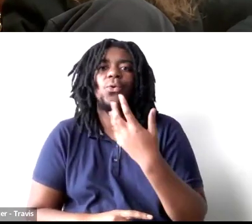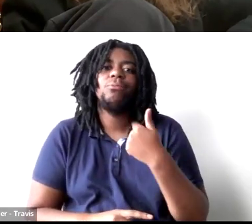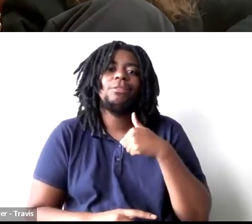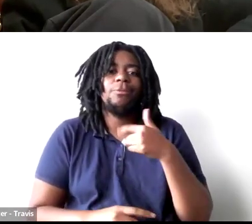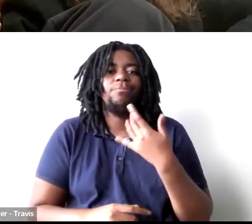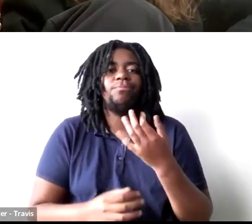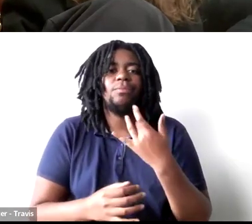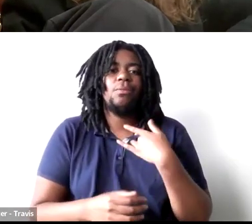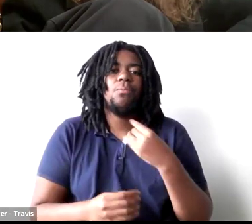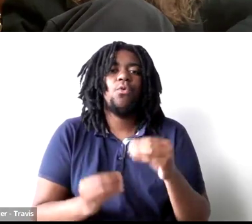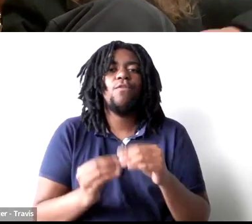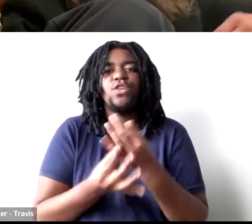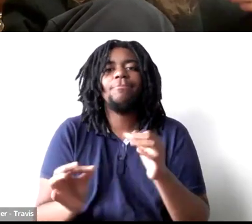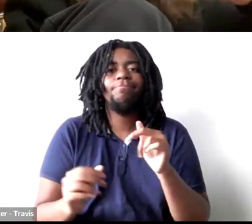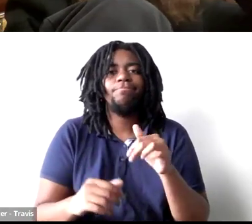had affiliations